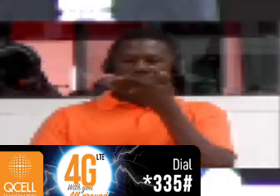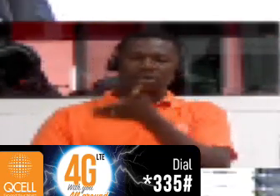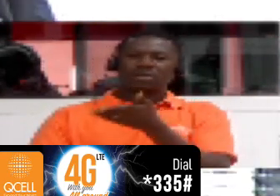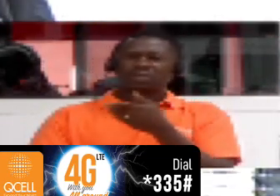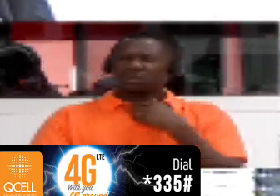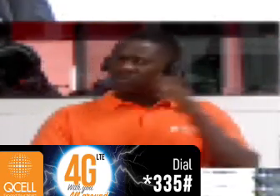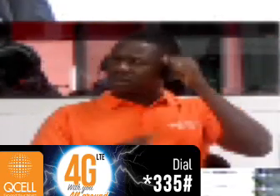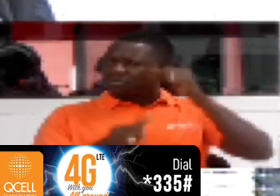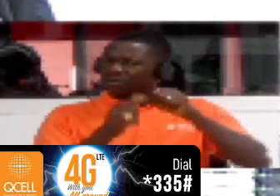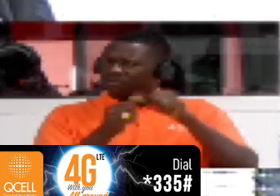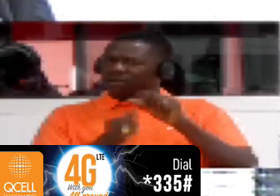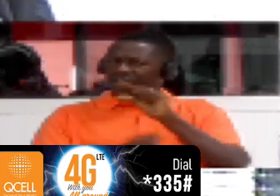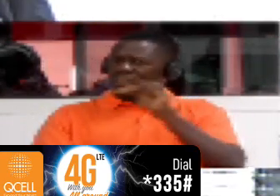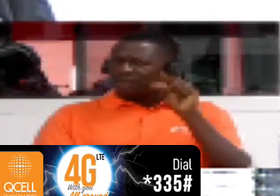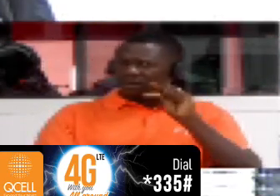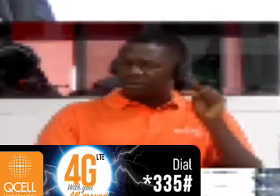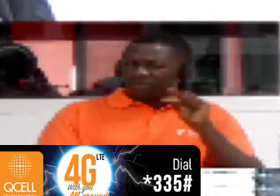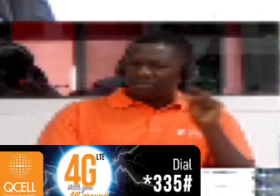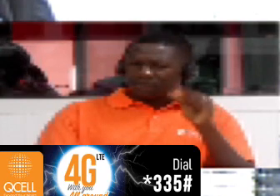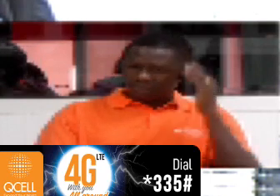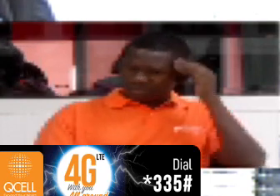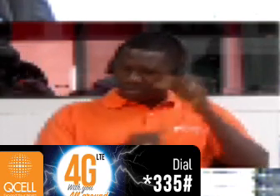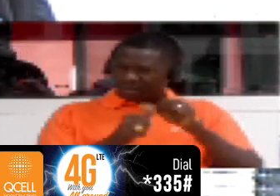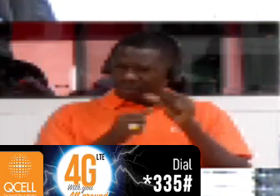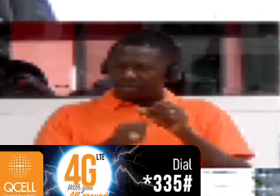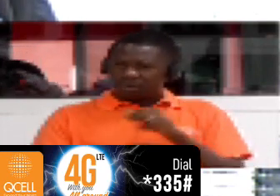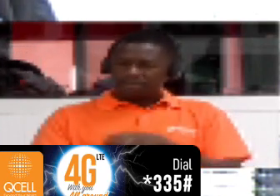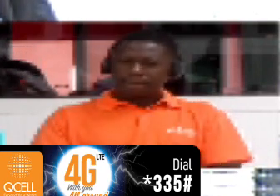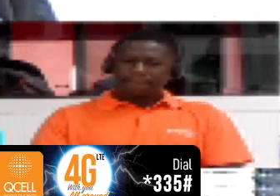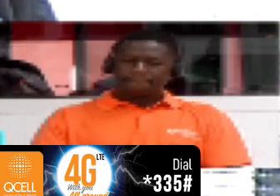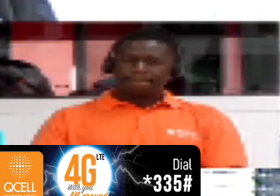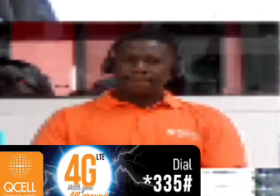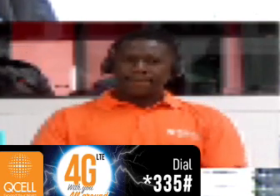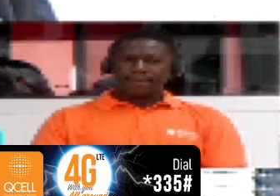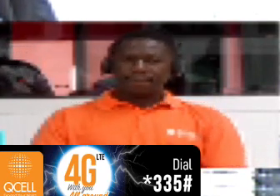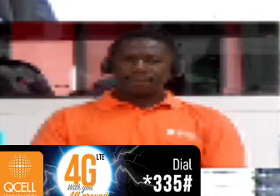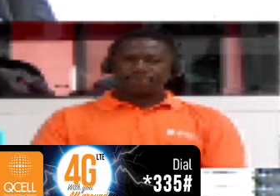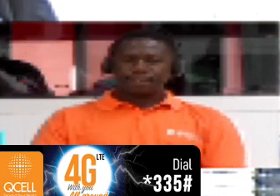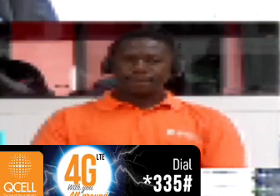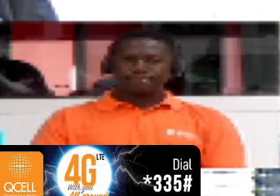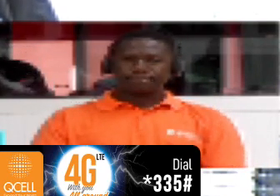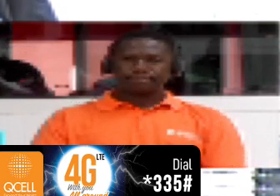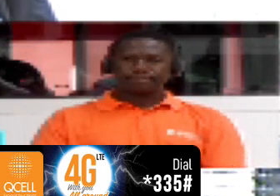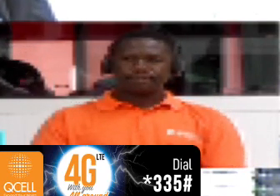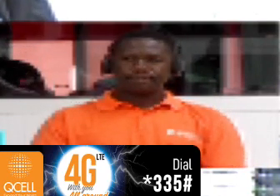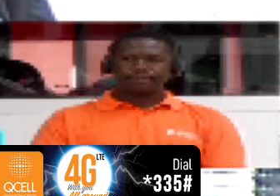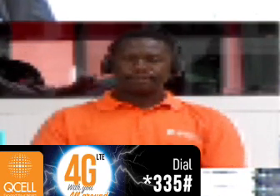Ako lolu men fo komenu tije nu. Fo inate lo ne fo isi tolu fo no bang.